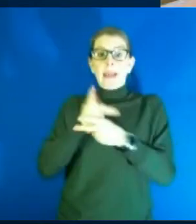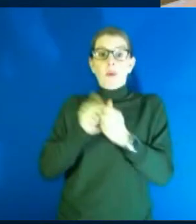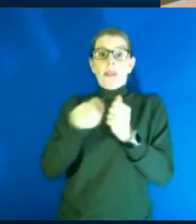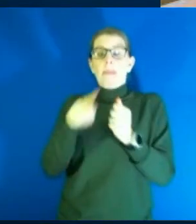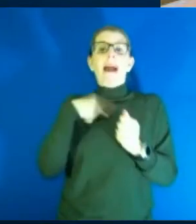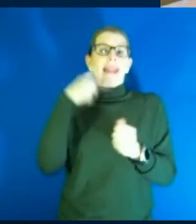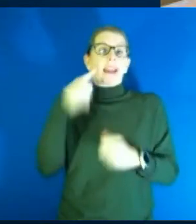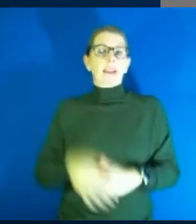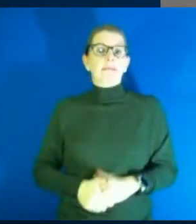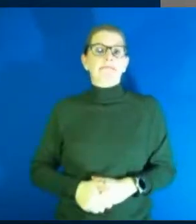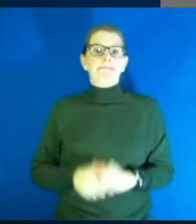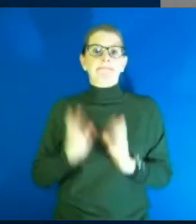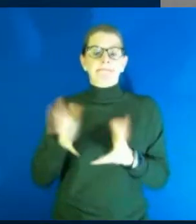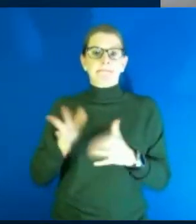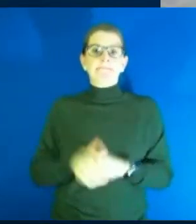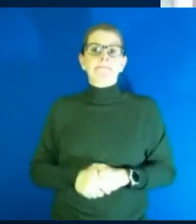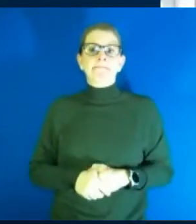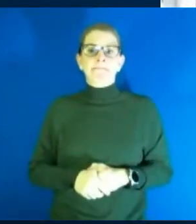think.